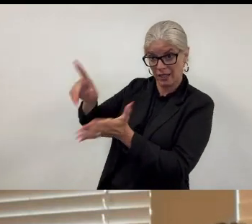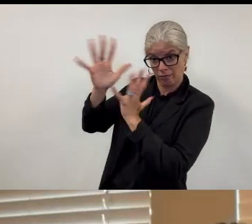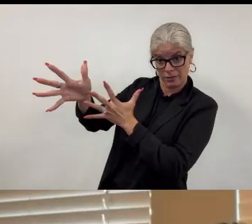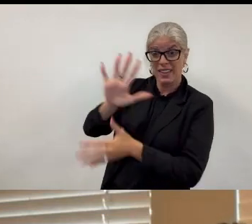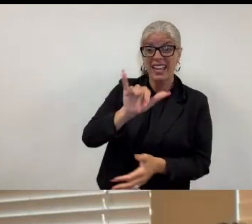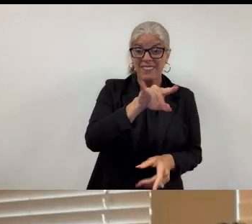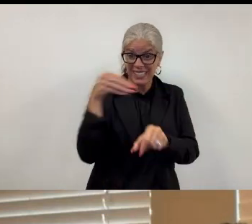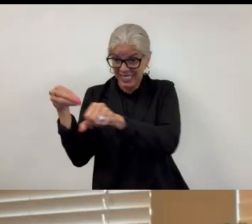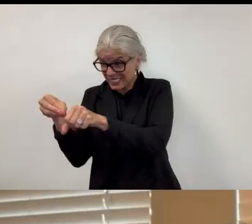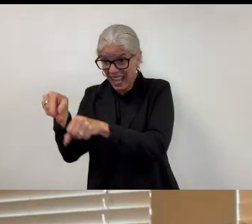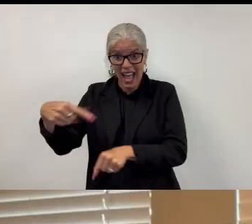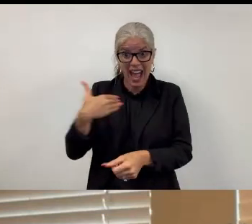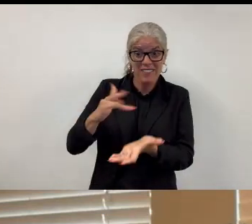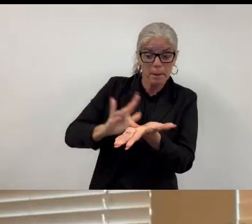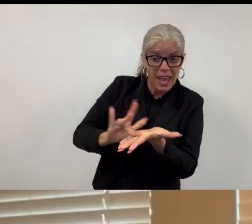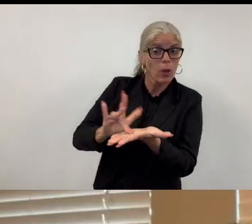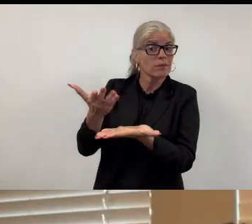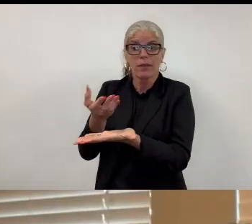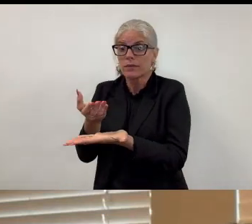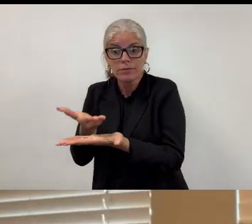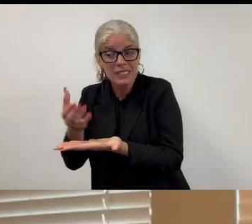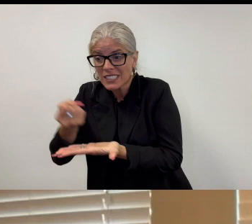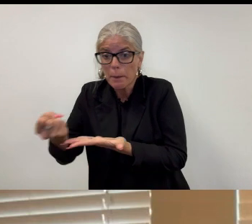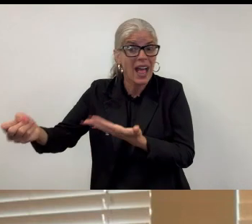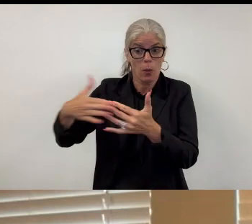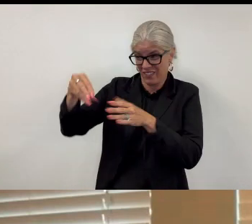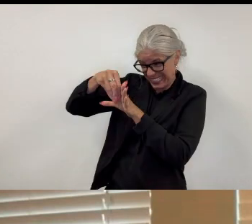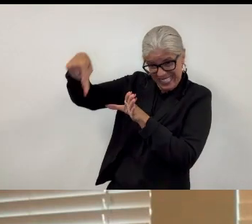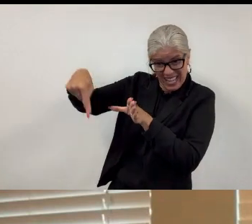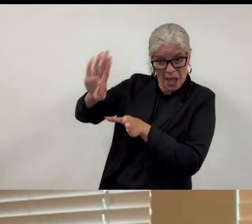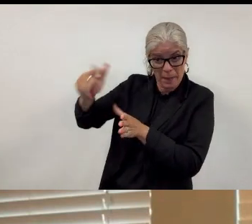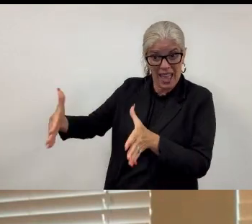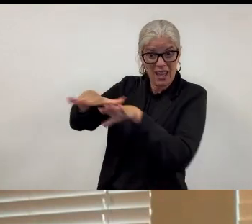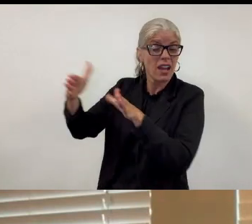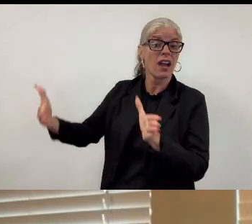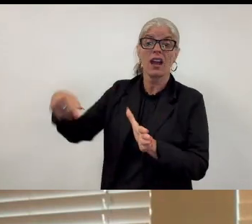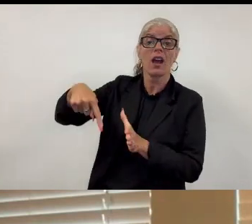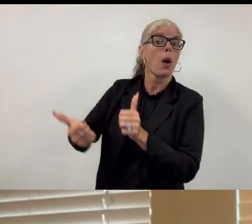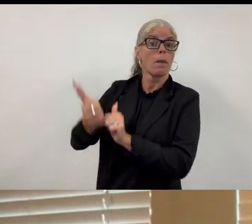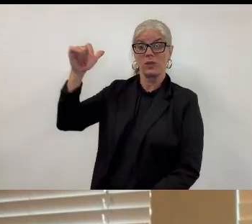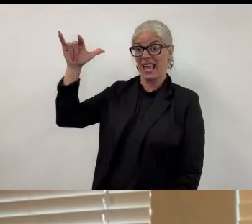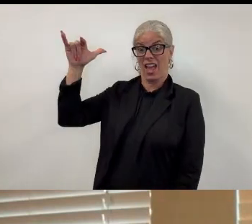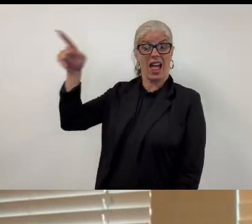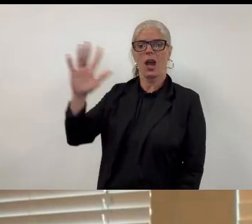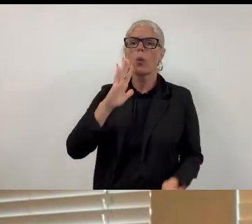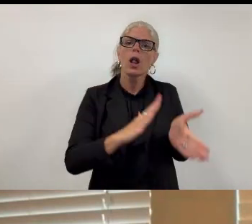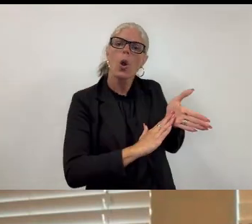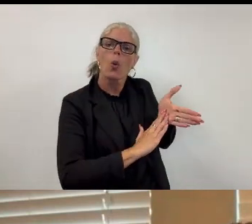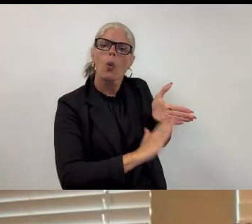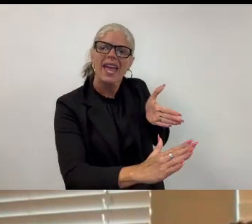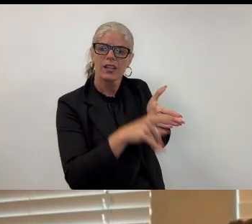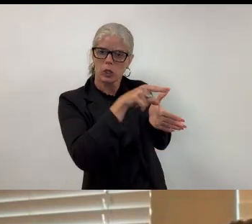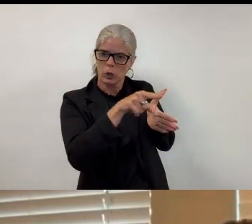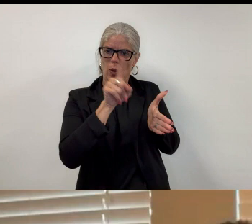airline, if you have medical supplies in your checked baggage, not only does that, most airlines, in